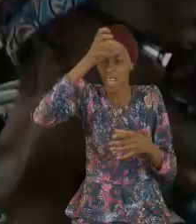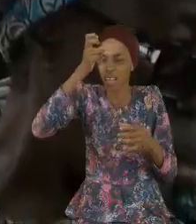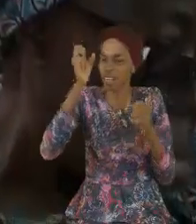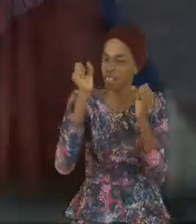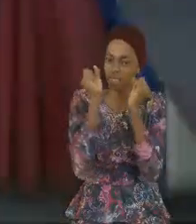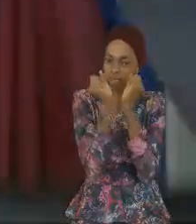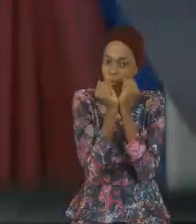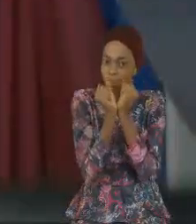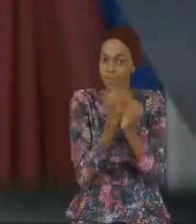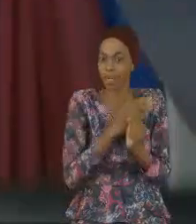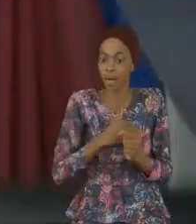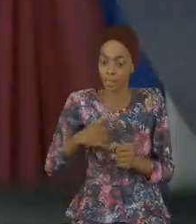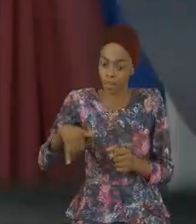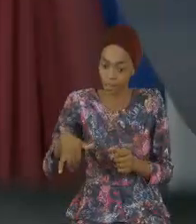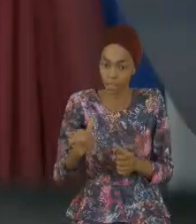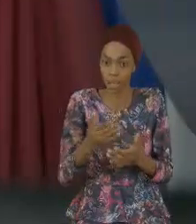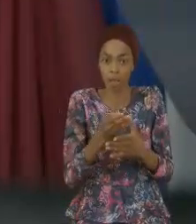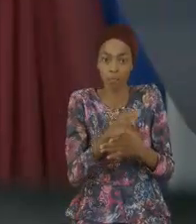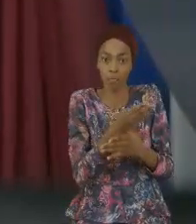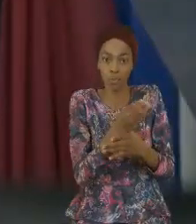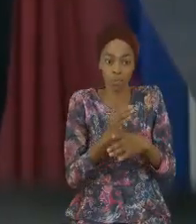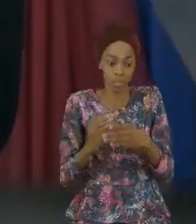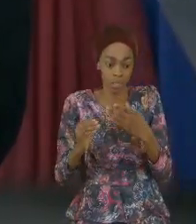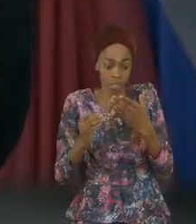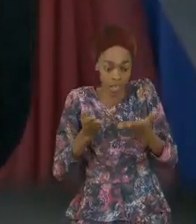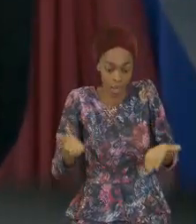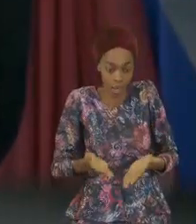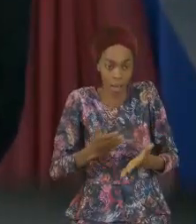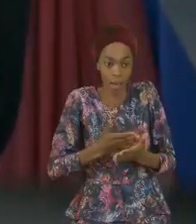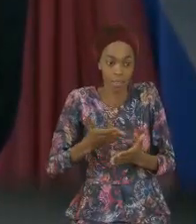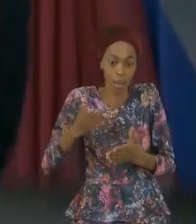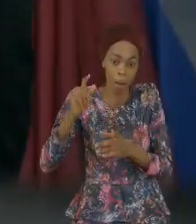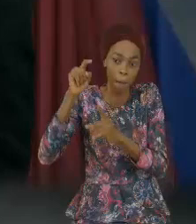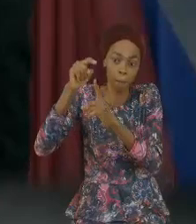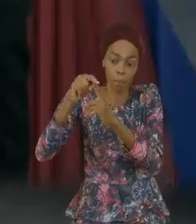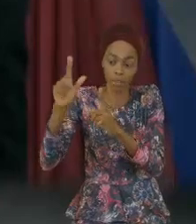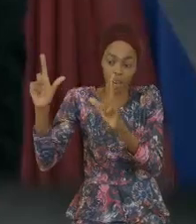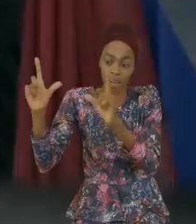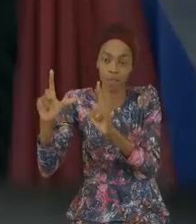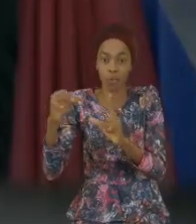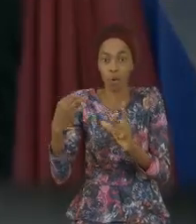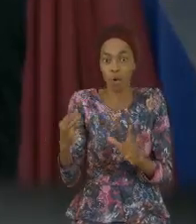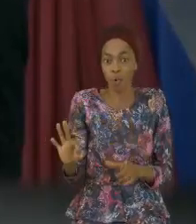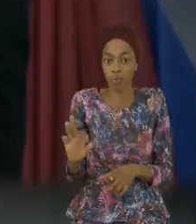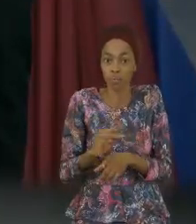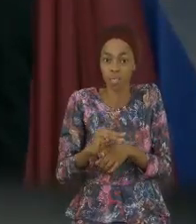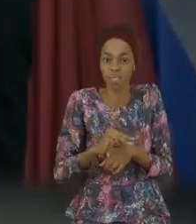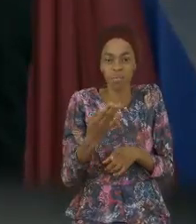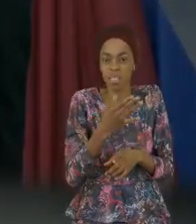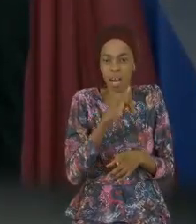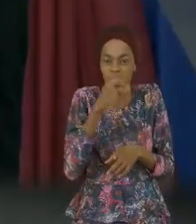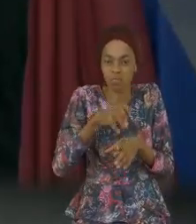yet, between here and the point of ministry, there are thorns in the way. There